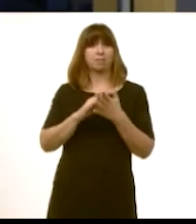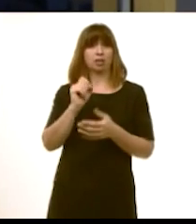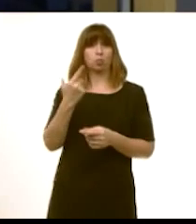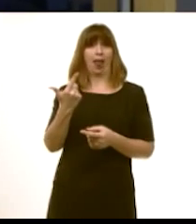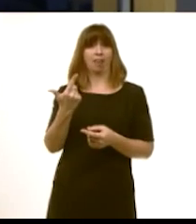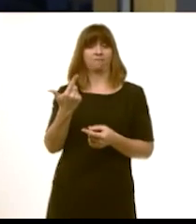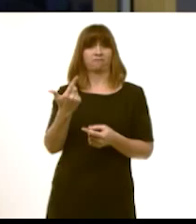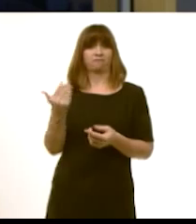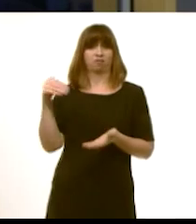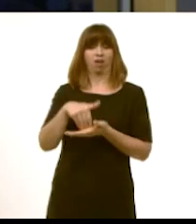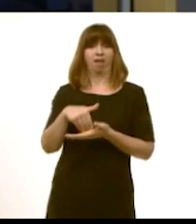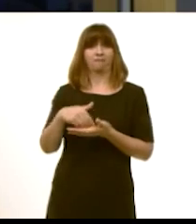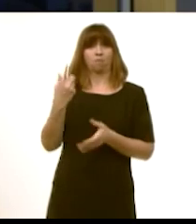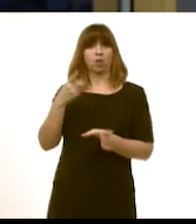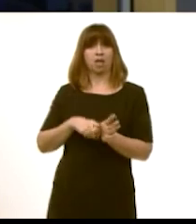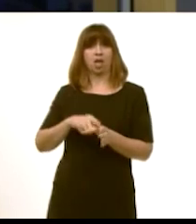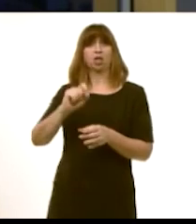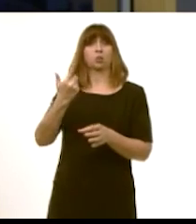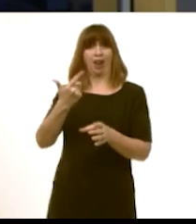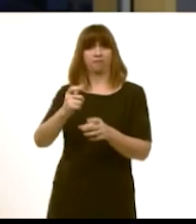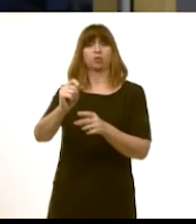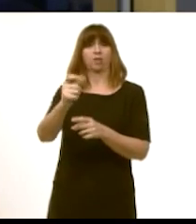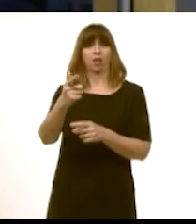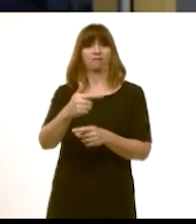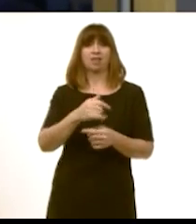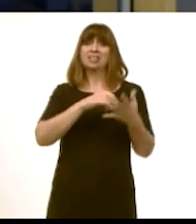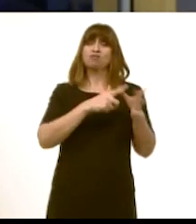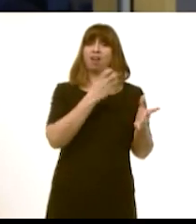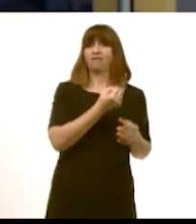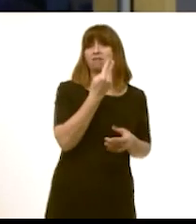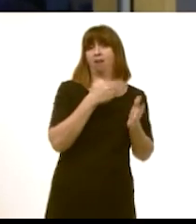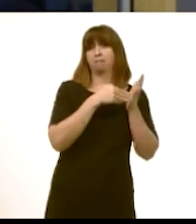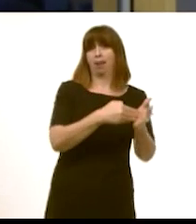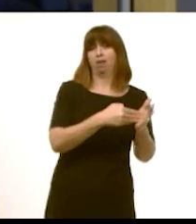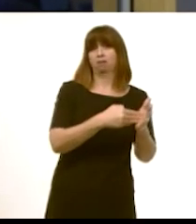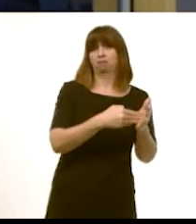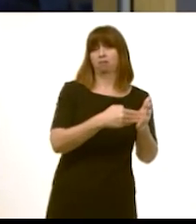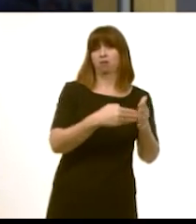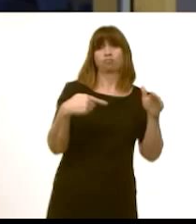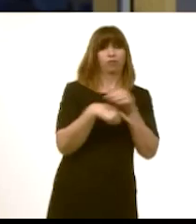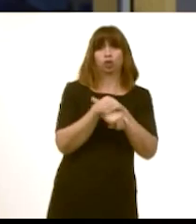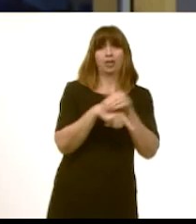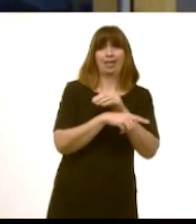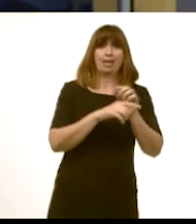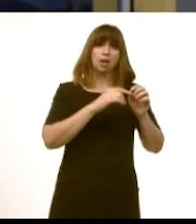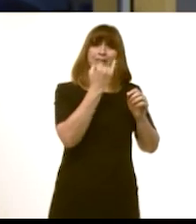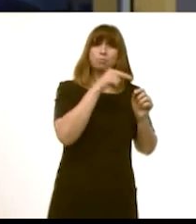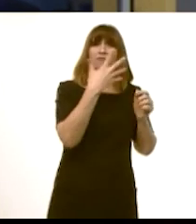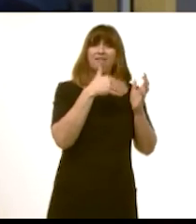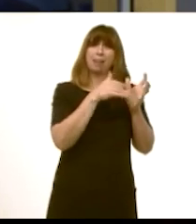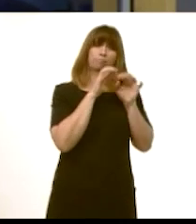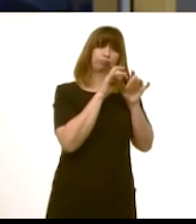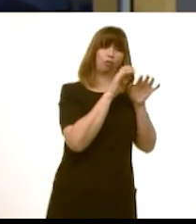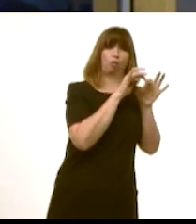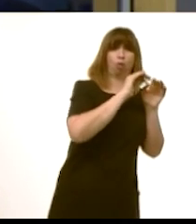year. That country now has 9 million refugees, 6.5 million are displaced within its borders, and 3 million in